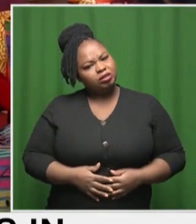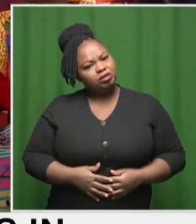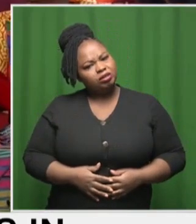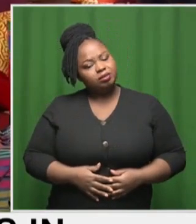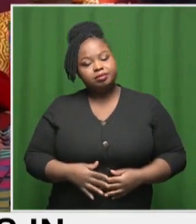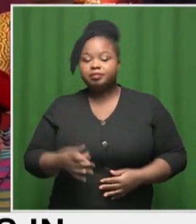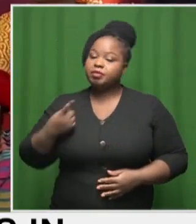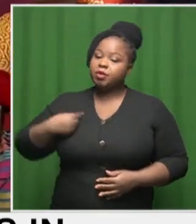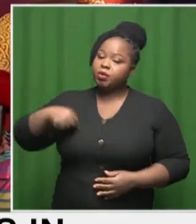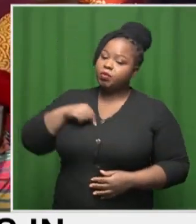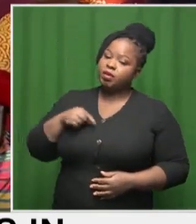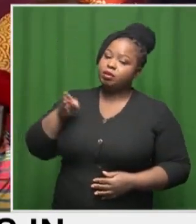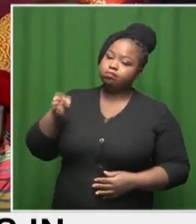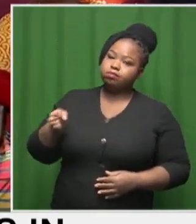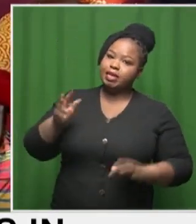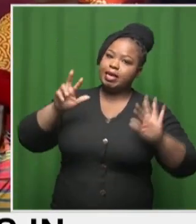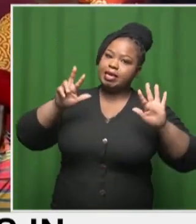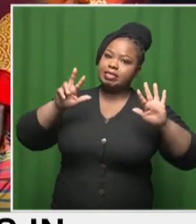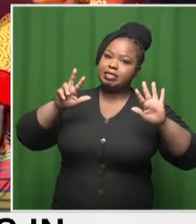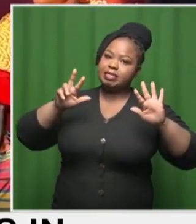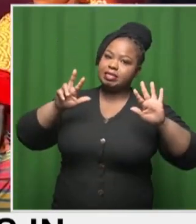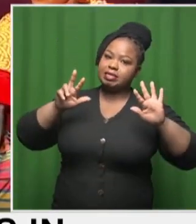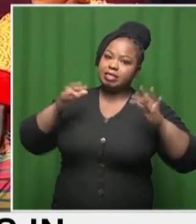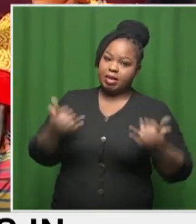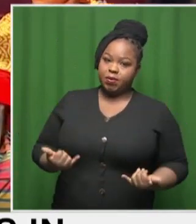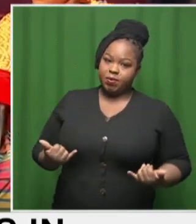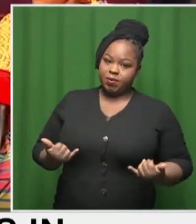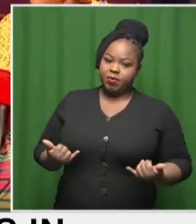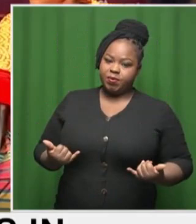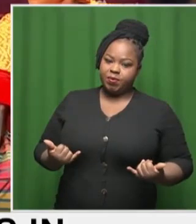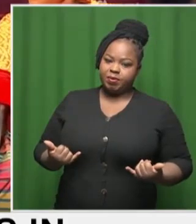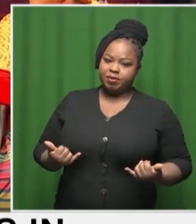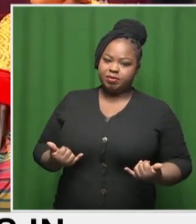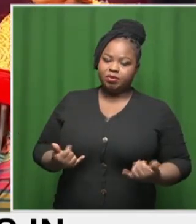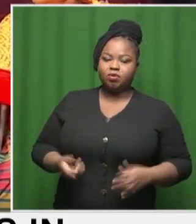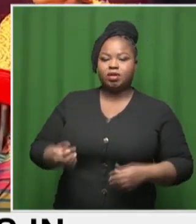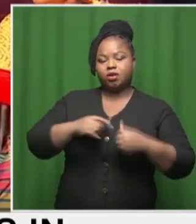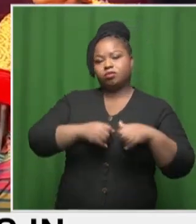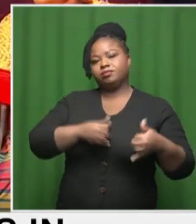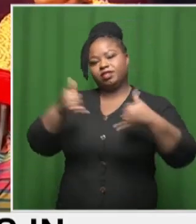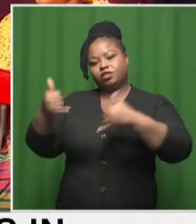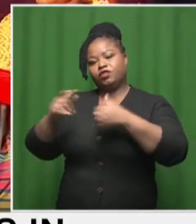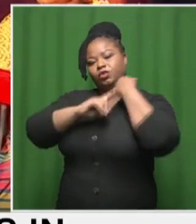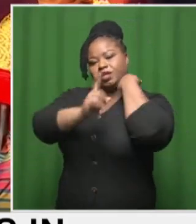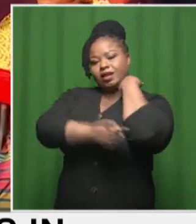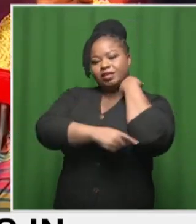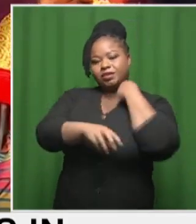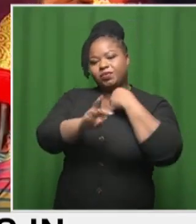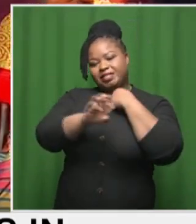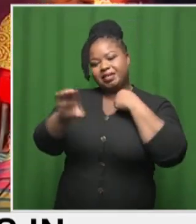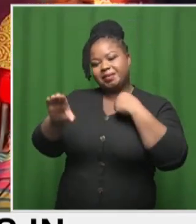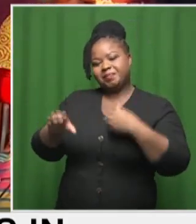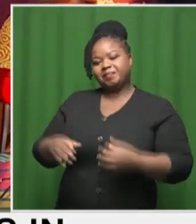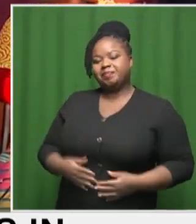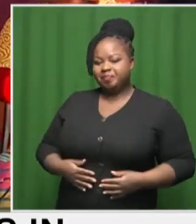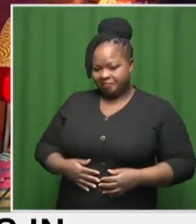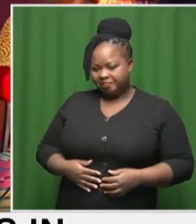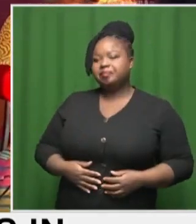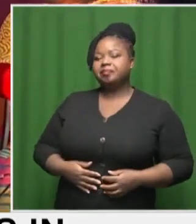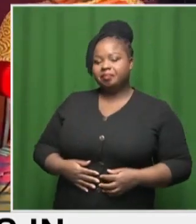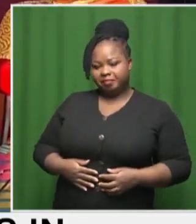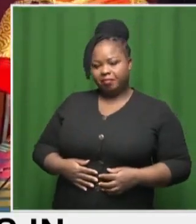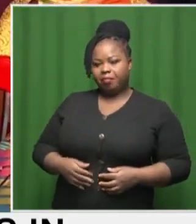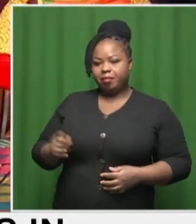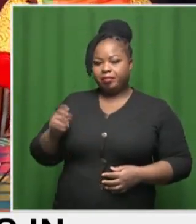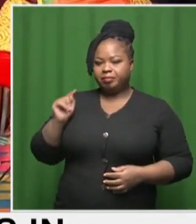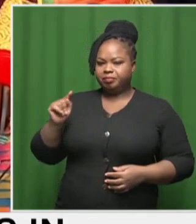We've been to 8. This is the 8th one now. 8th one, okay. Heading over to the last one. And that's the Western Cape. Yes, that's well, there you go. Cape. So